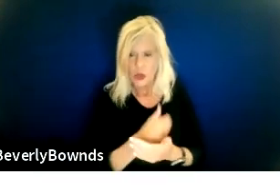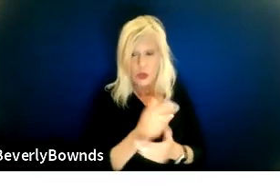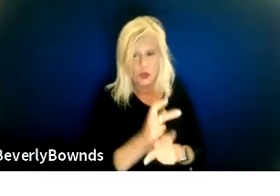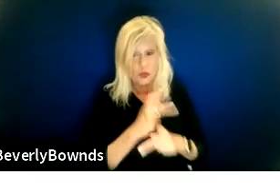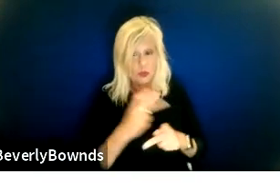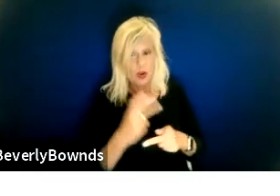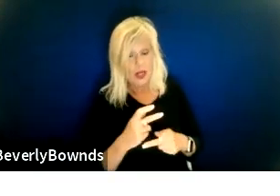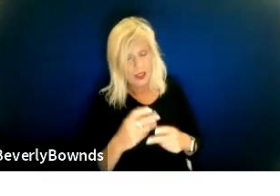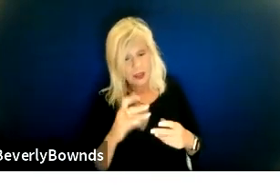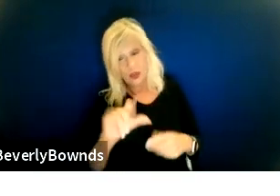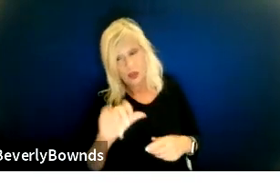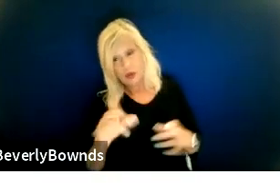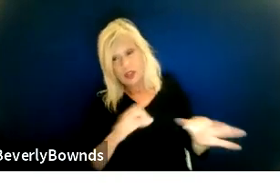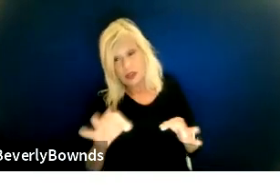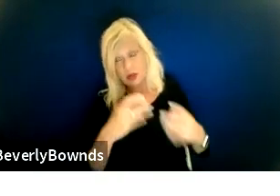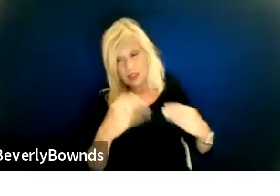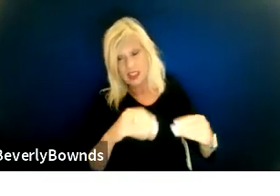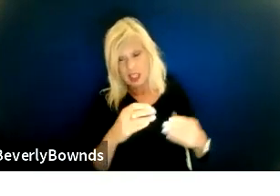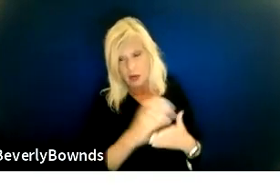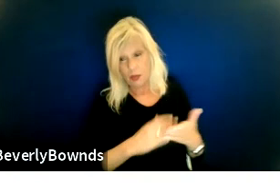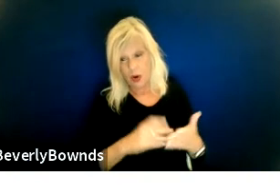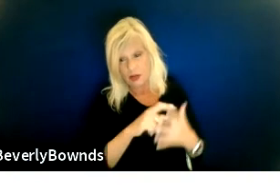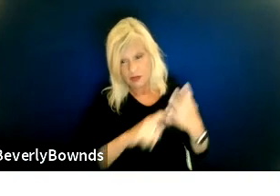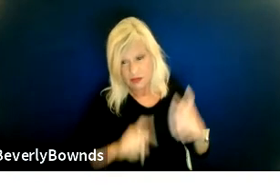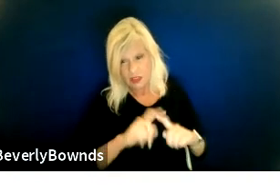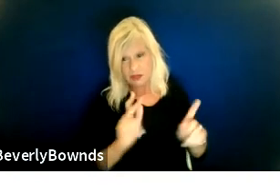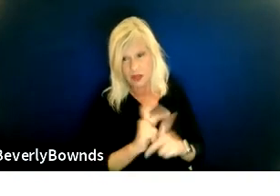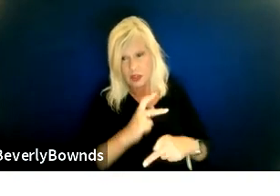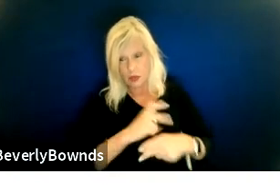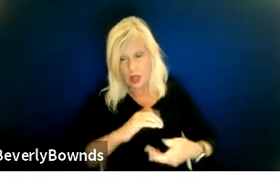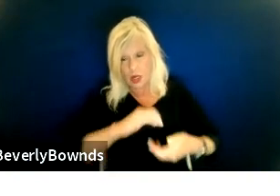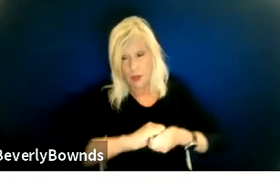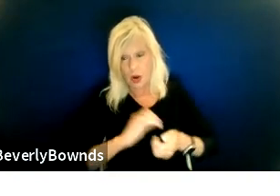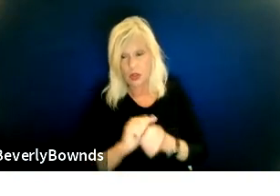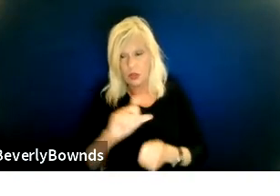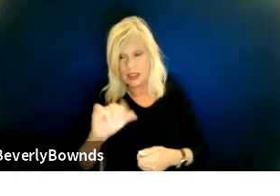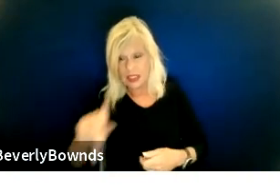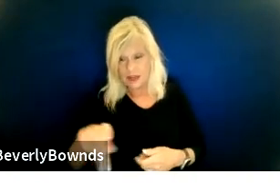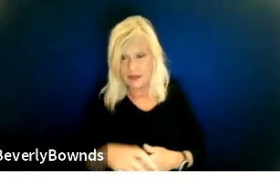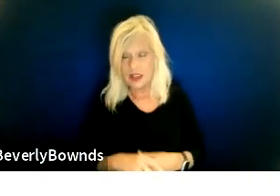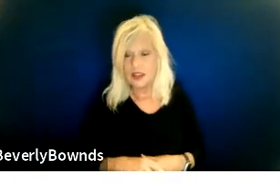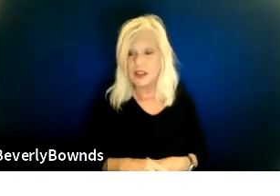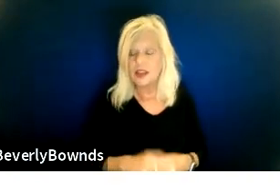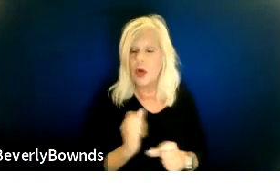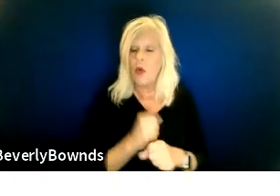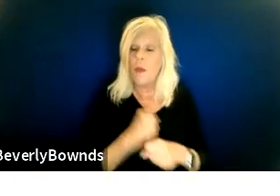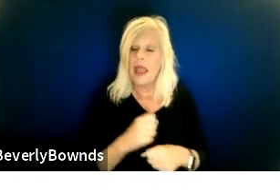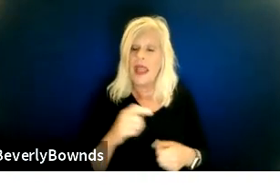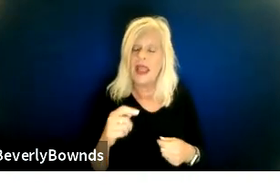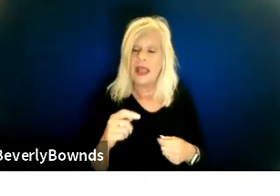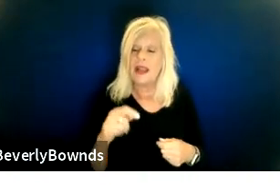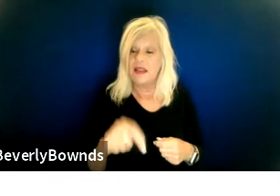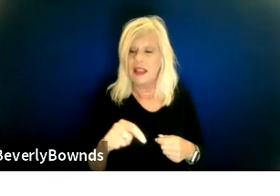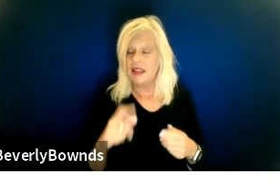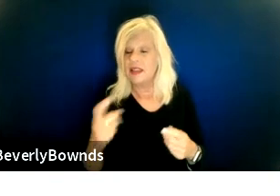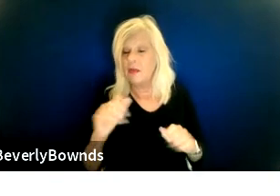that Lloyd was describing, where we can partner with Zwift to make this something that they